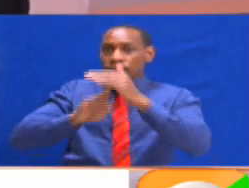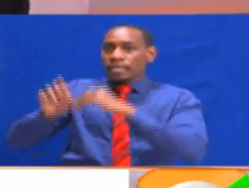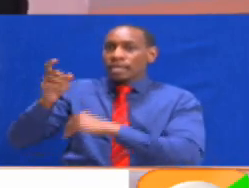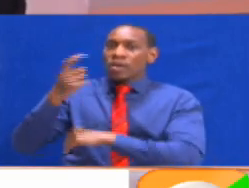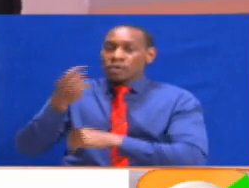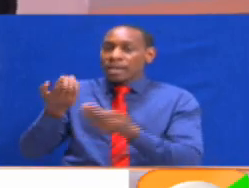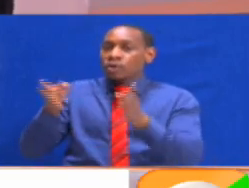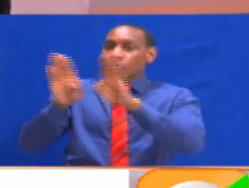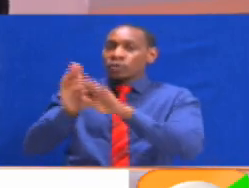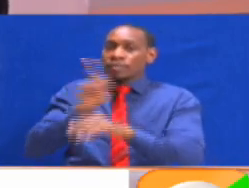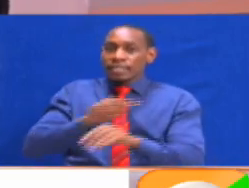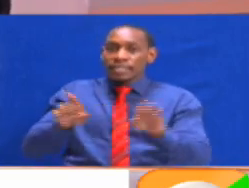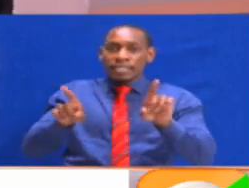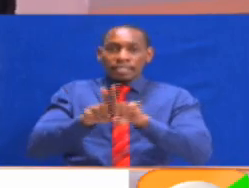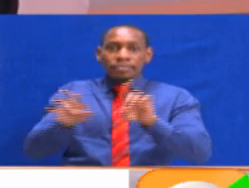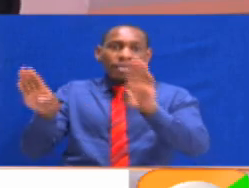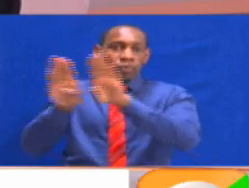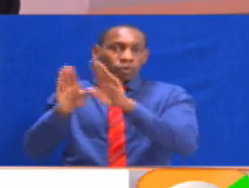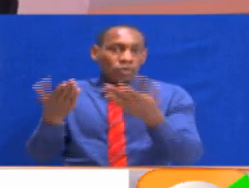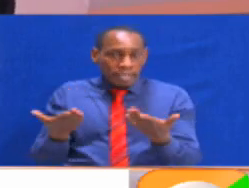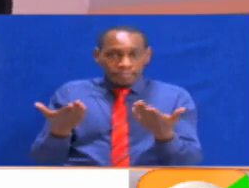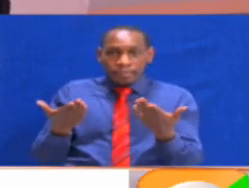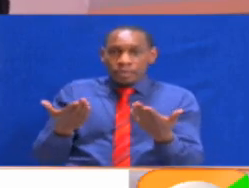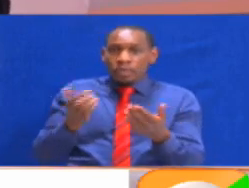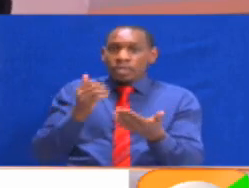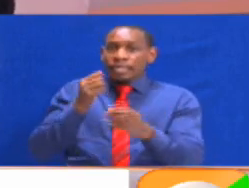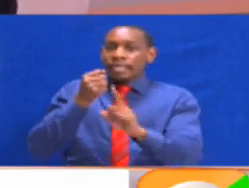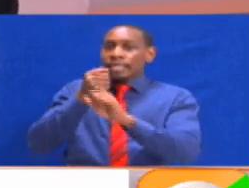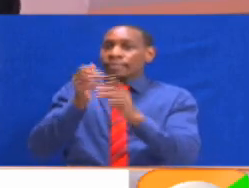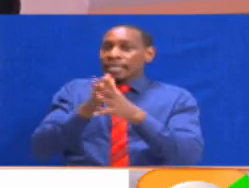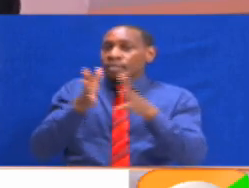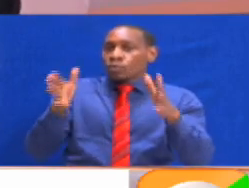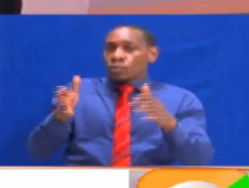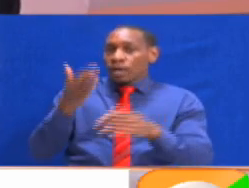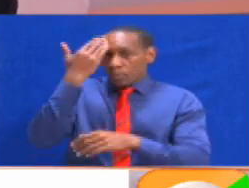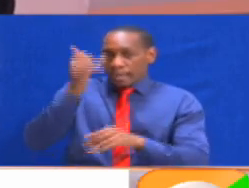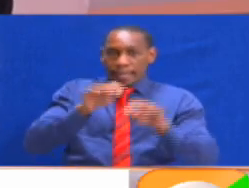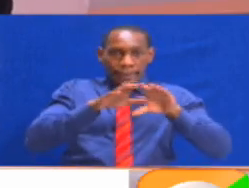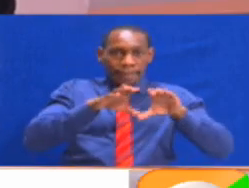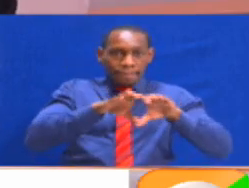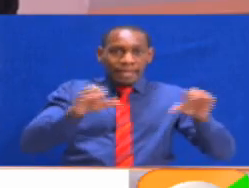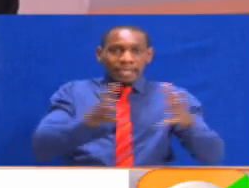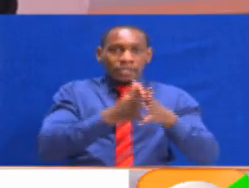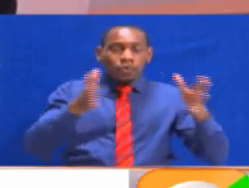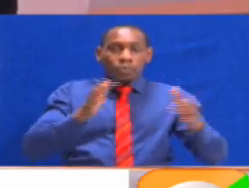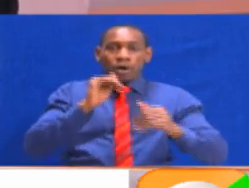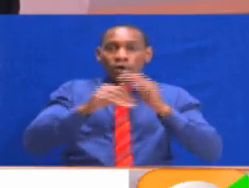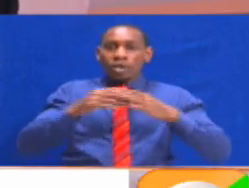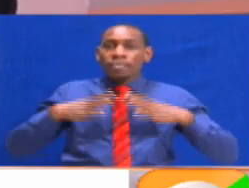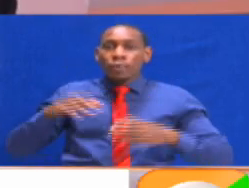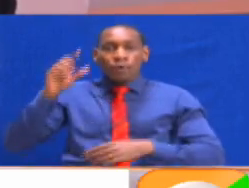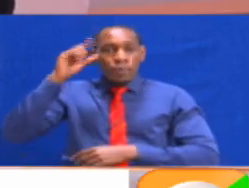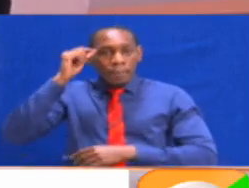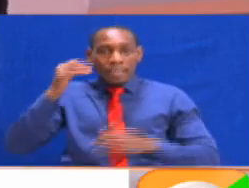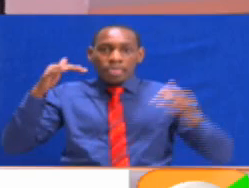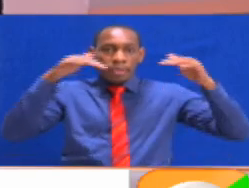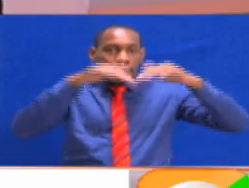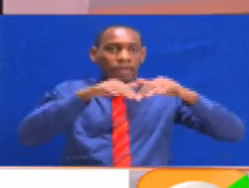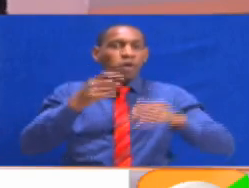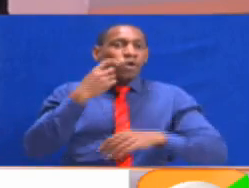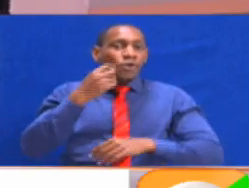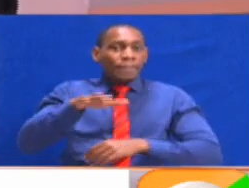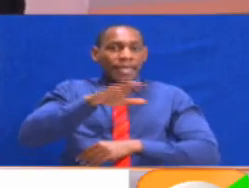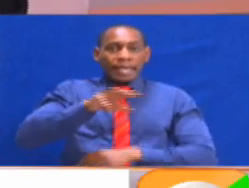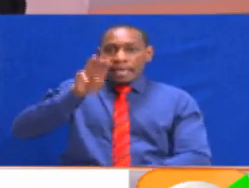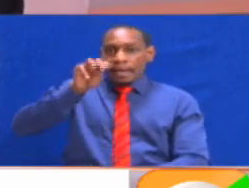now closed. In fact, the closure of Marikiti has had a huge impact because I think it's the biggest market in CBD. Kila mtu town Mombasa goes to shop at